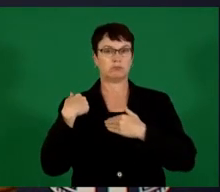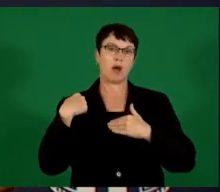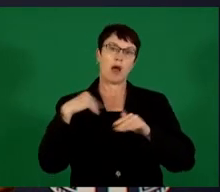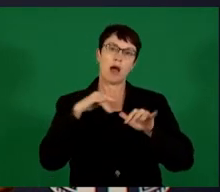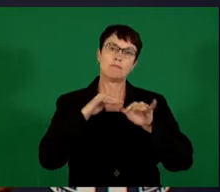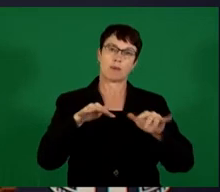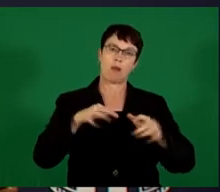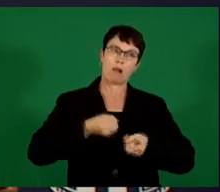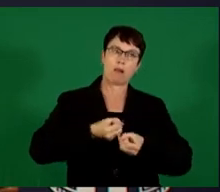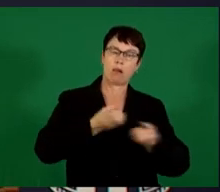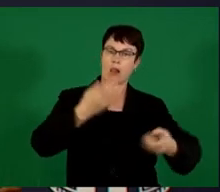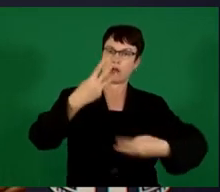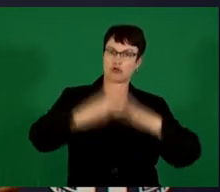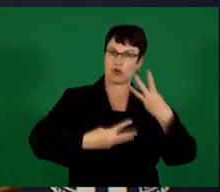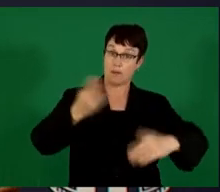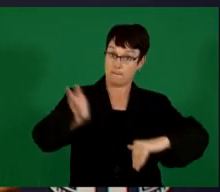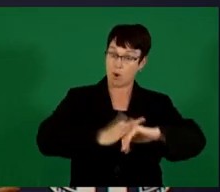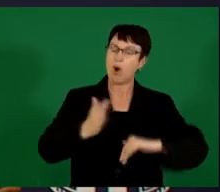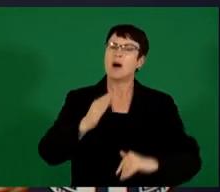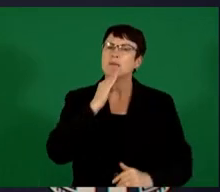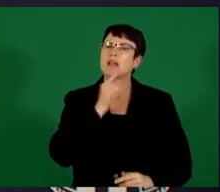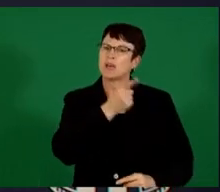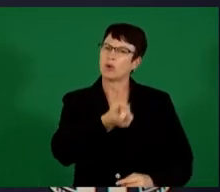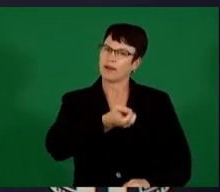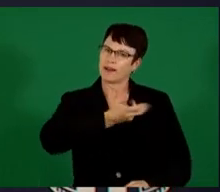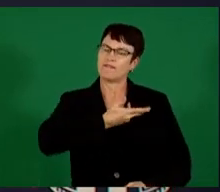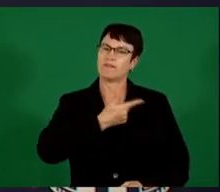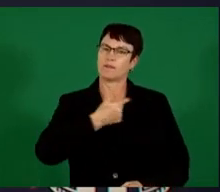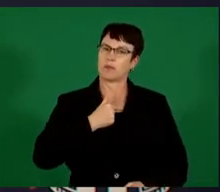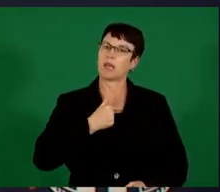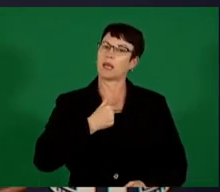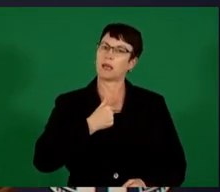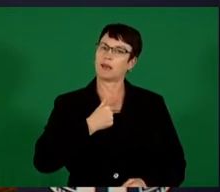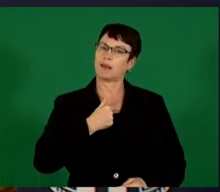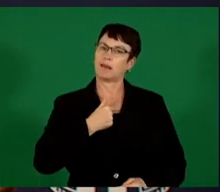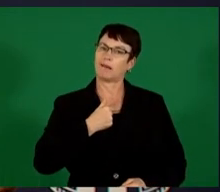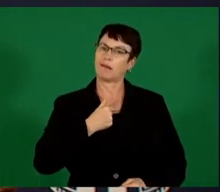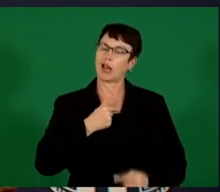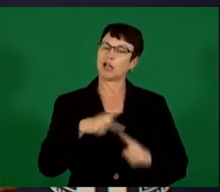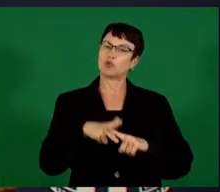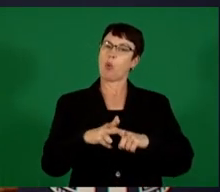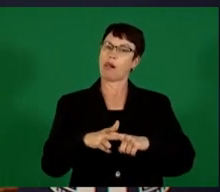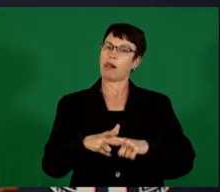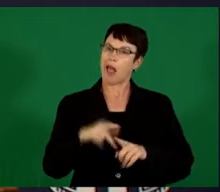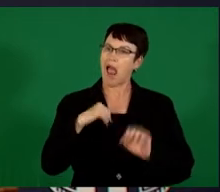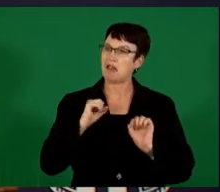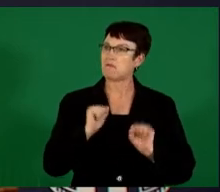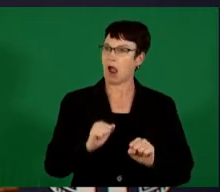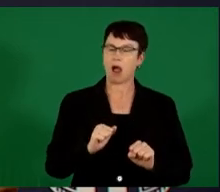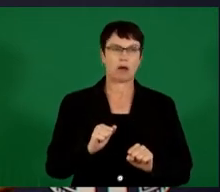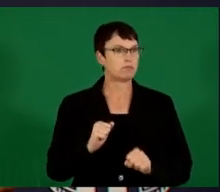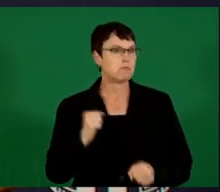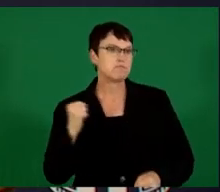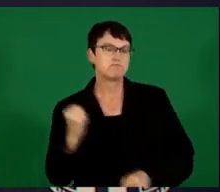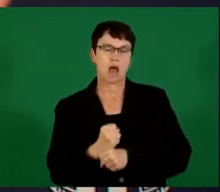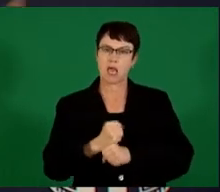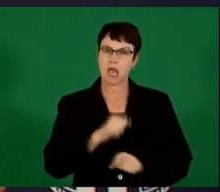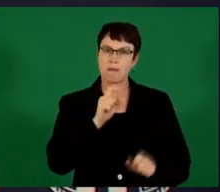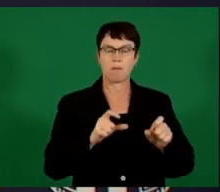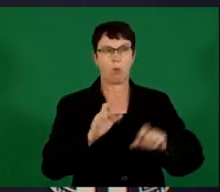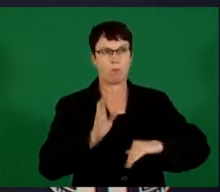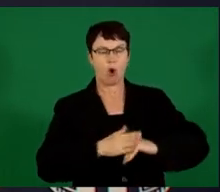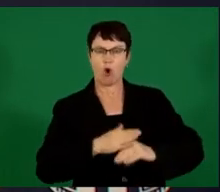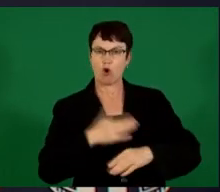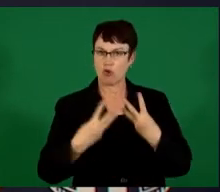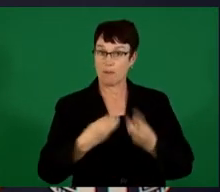you'll also have to give us tools to create employment. What those tools are, I do not know. You are going to have to give